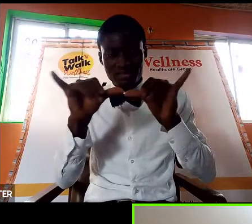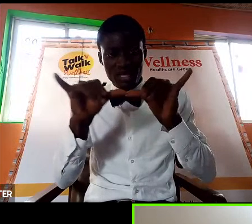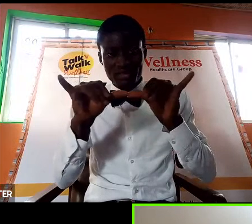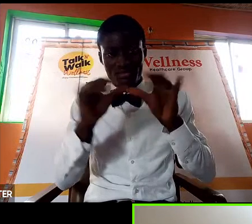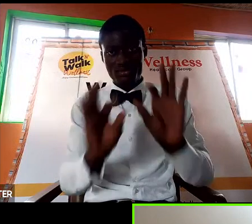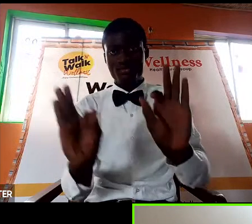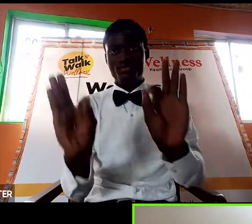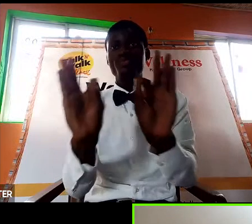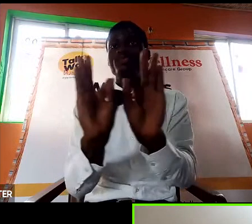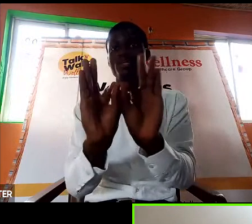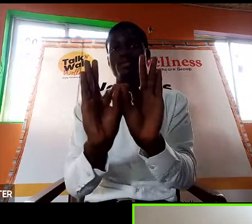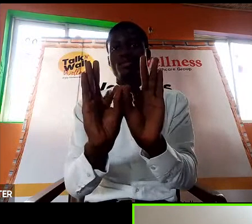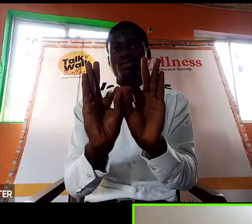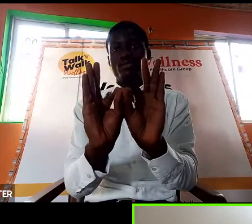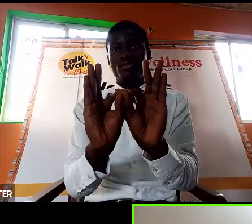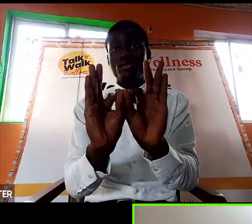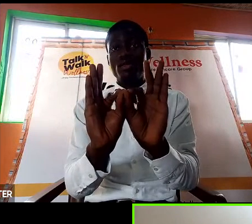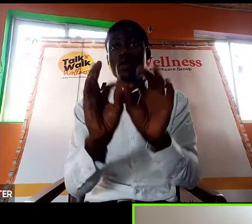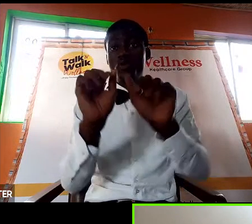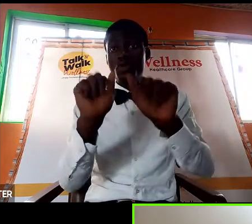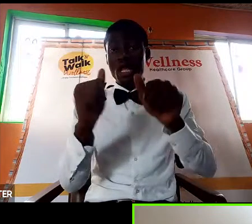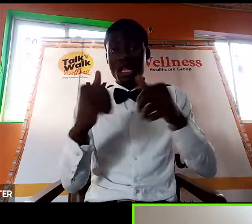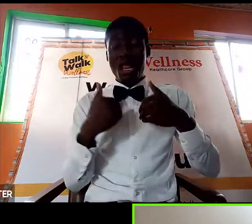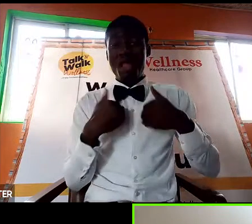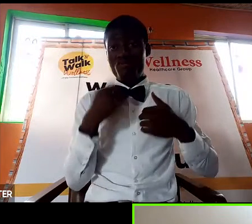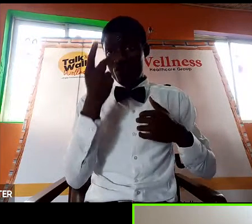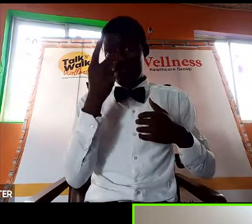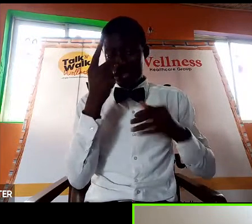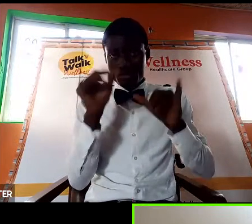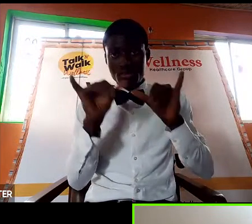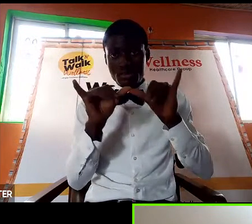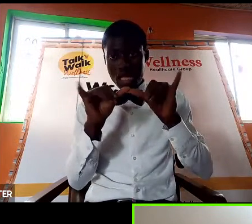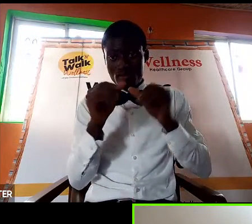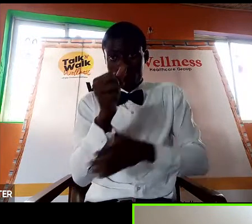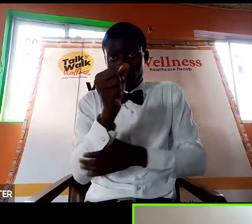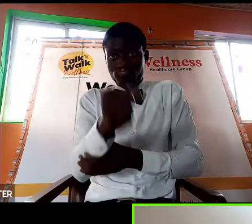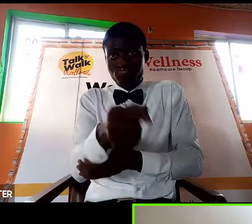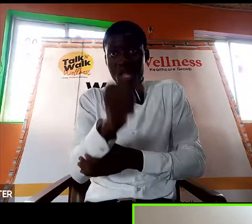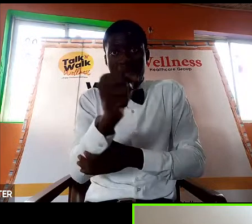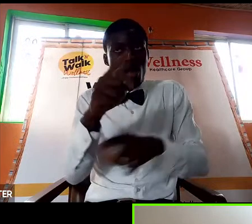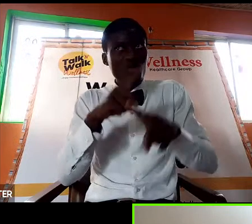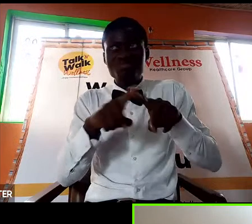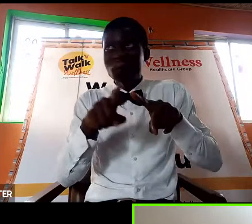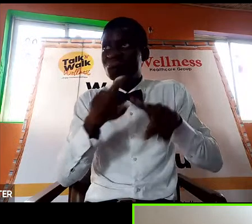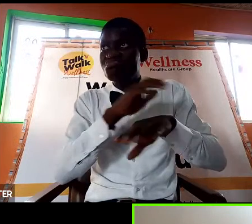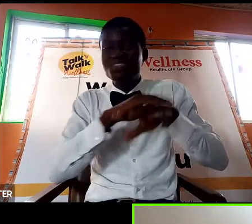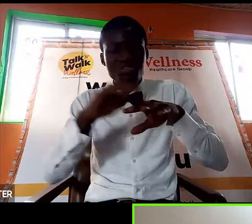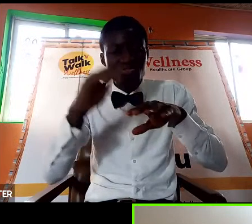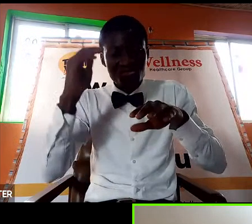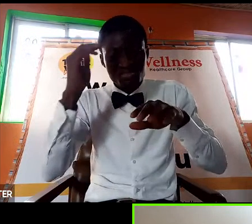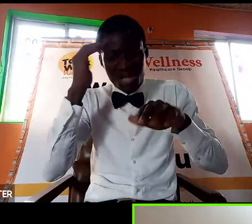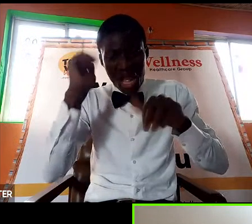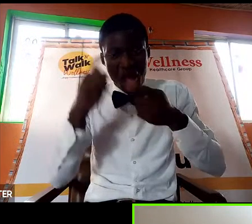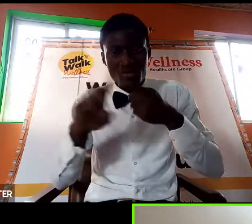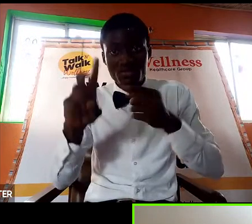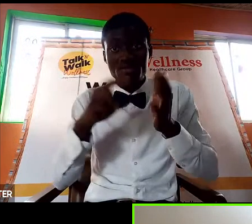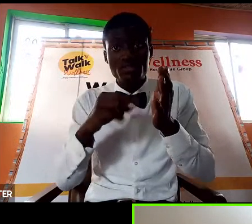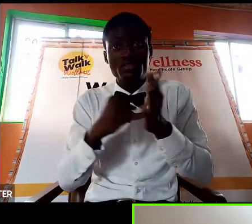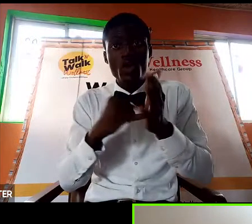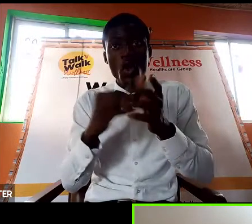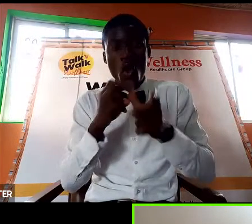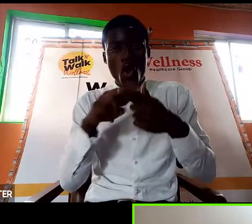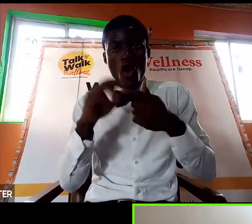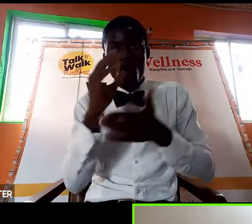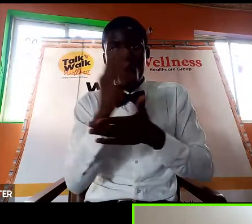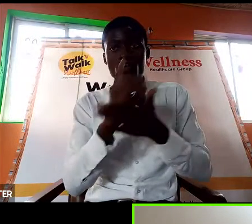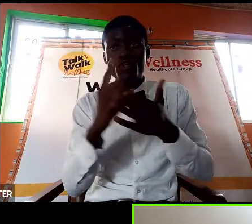have the size and you do not know how to use it. It doesn't make any sense. Somebody that have a smaller one could be better than you. And for crying out loud, the